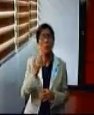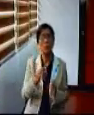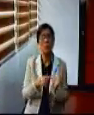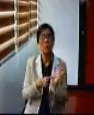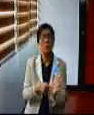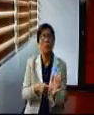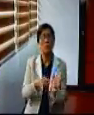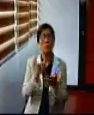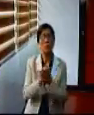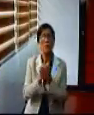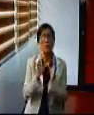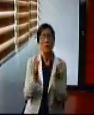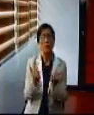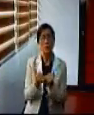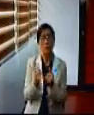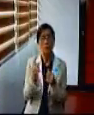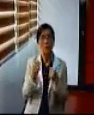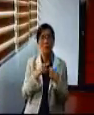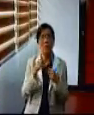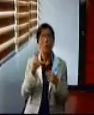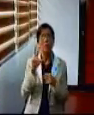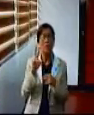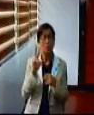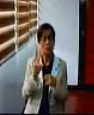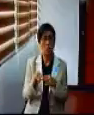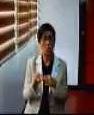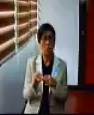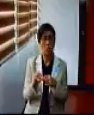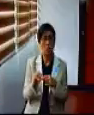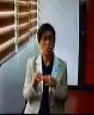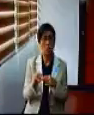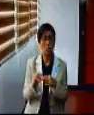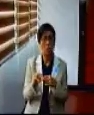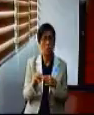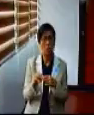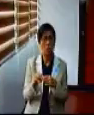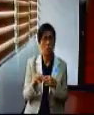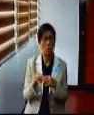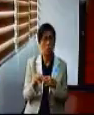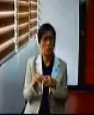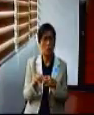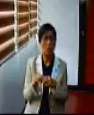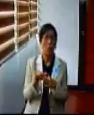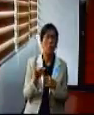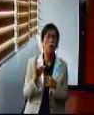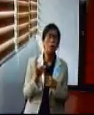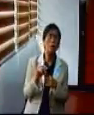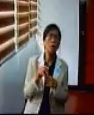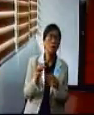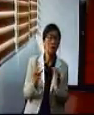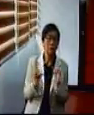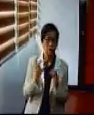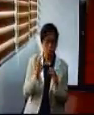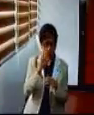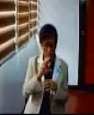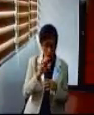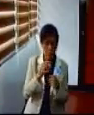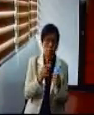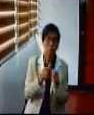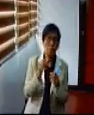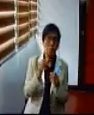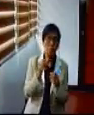the company has no idea. And that if you search further, you could see the clear